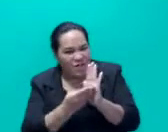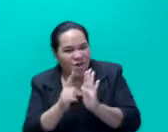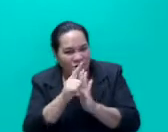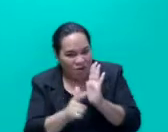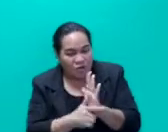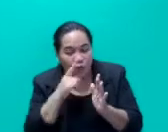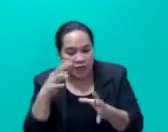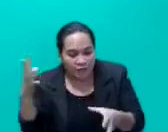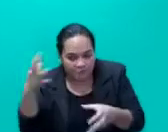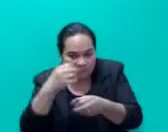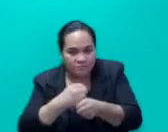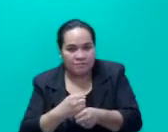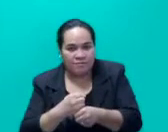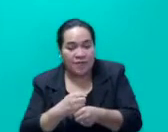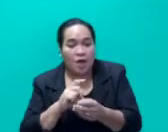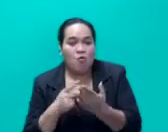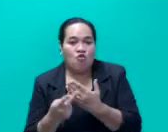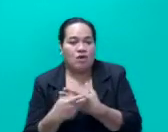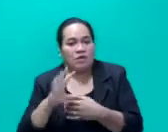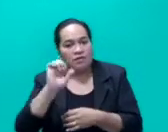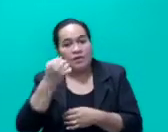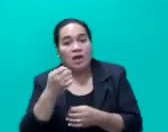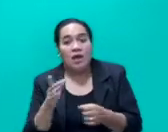our evaluation programs. To make the change